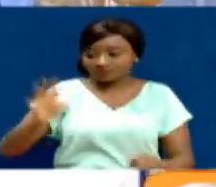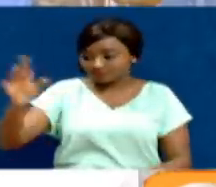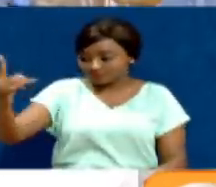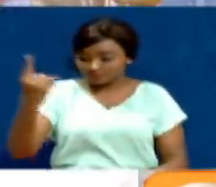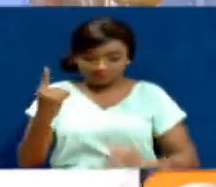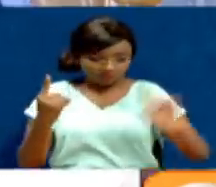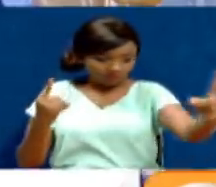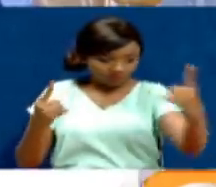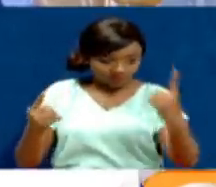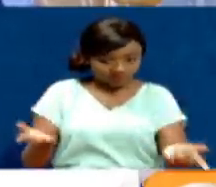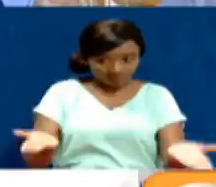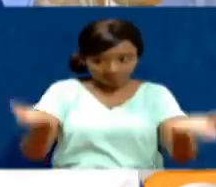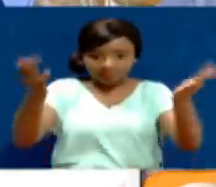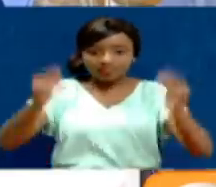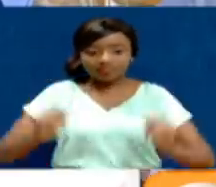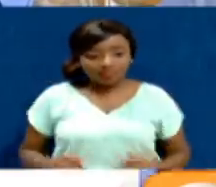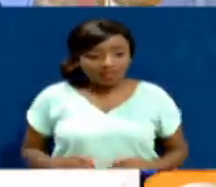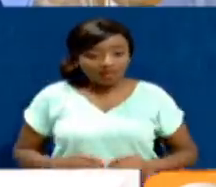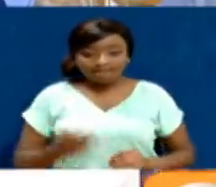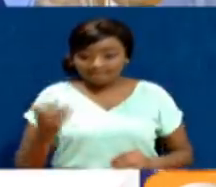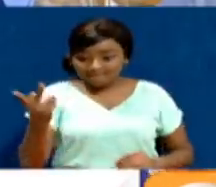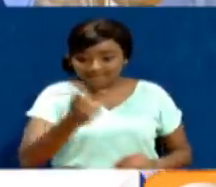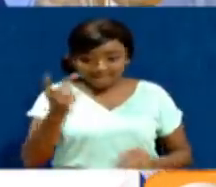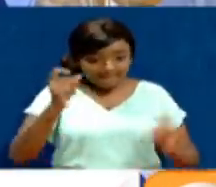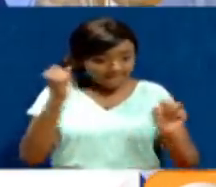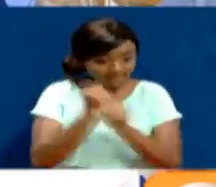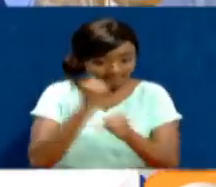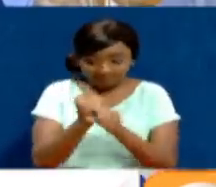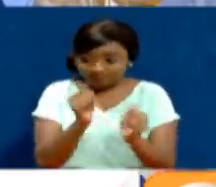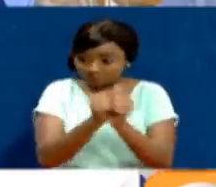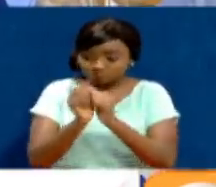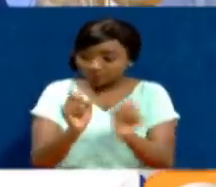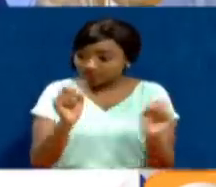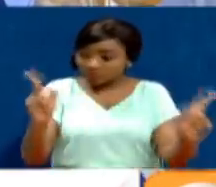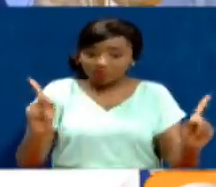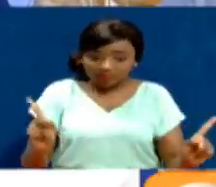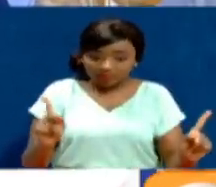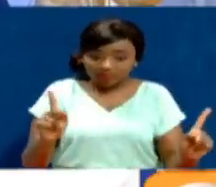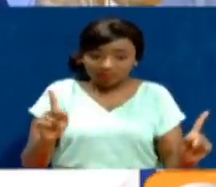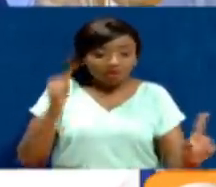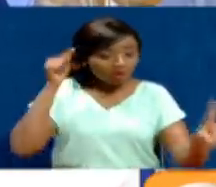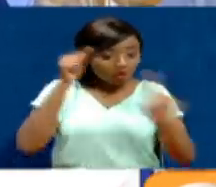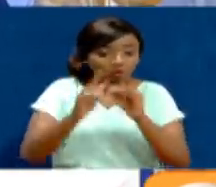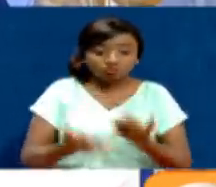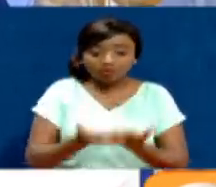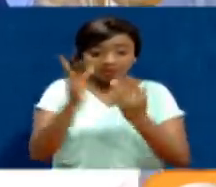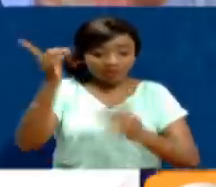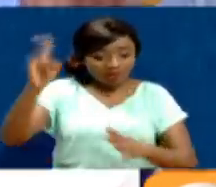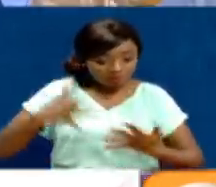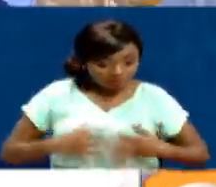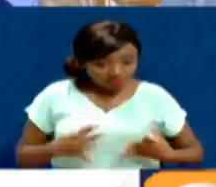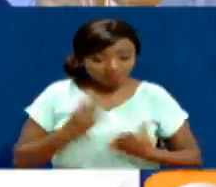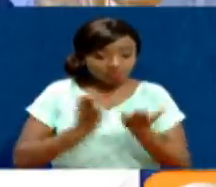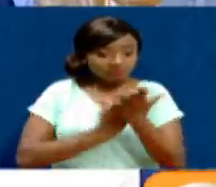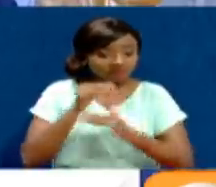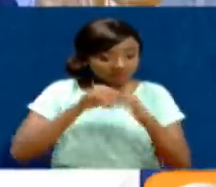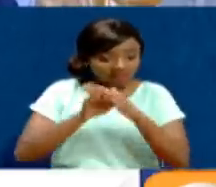nikasimamishwa. We are ready to work together as friends, as brothers, to ensure that Nairobians get